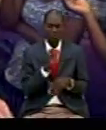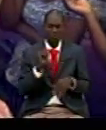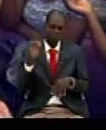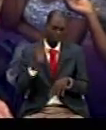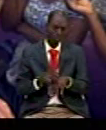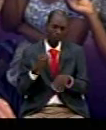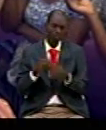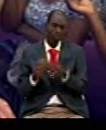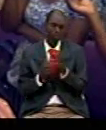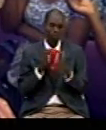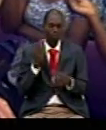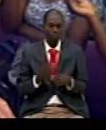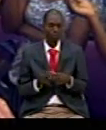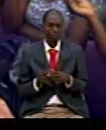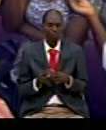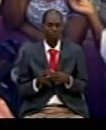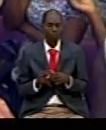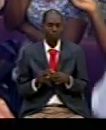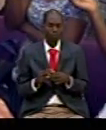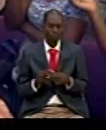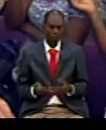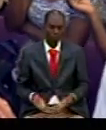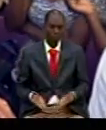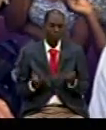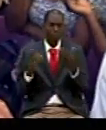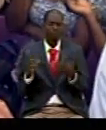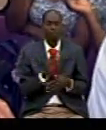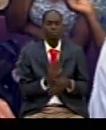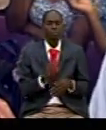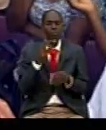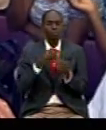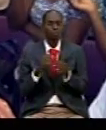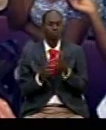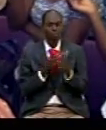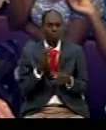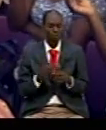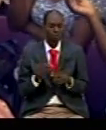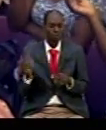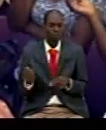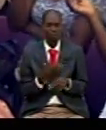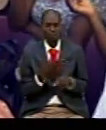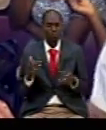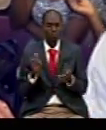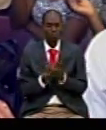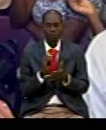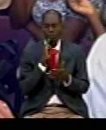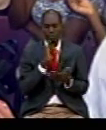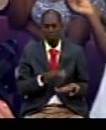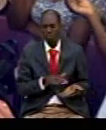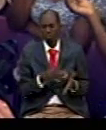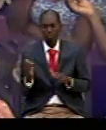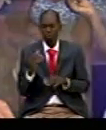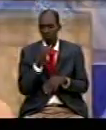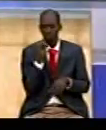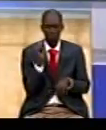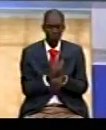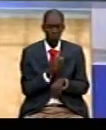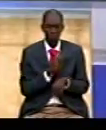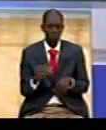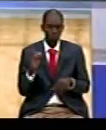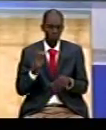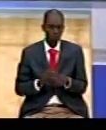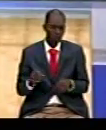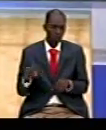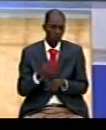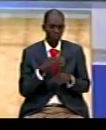touch. Raise them up. And anything that is dead, not functioning in